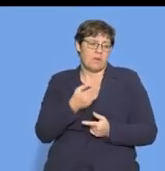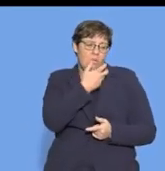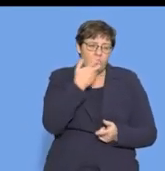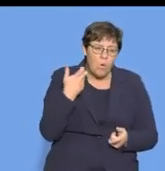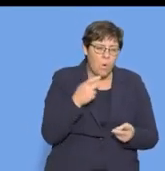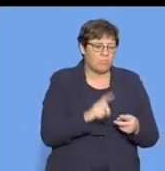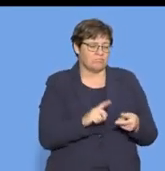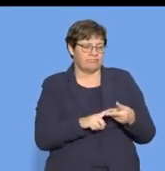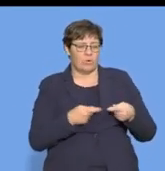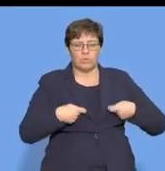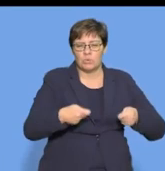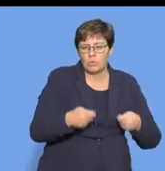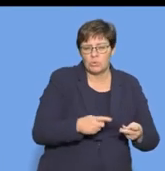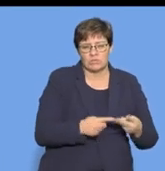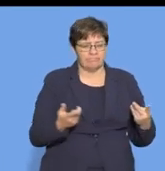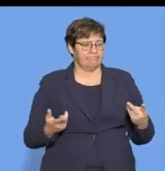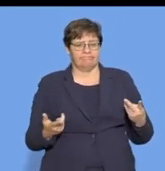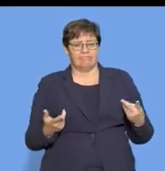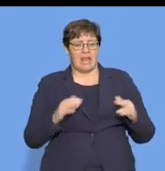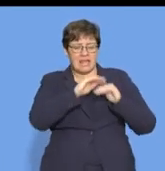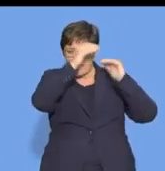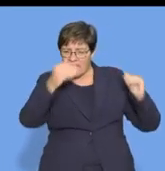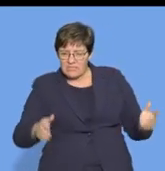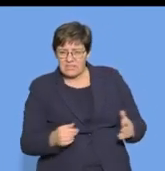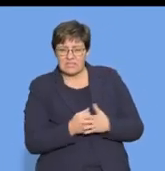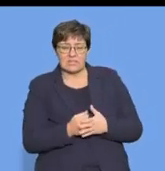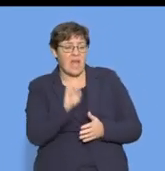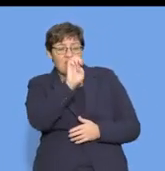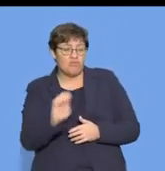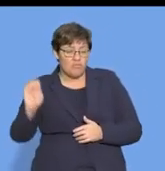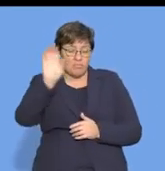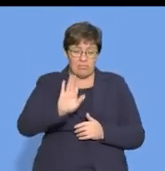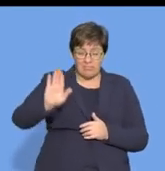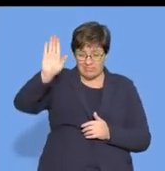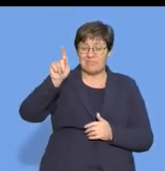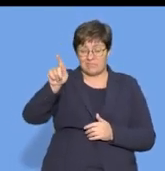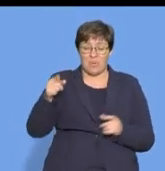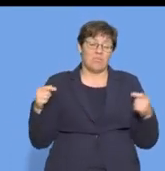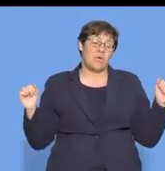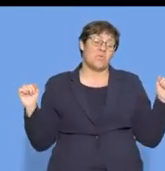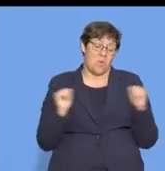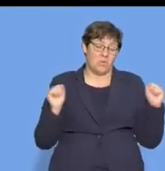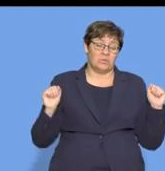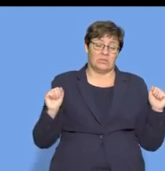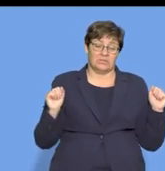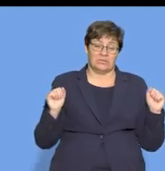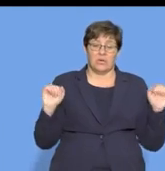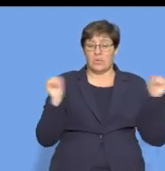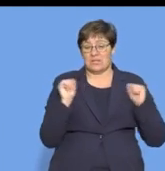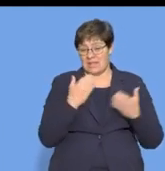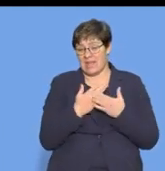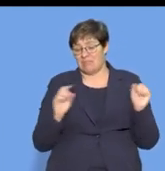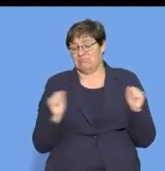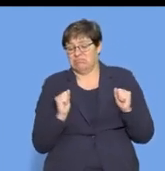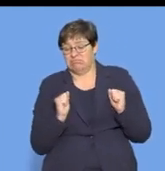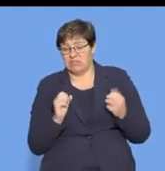it was cooking or warming up, or heating. They lived in caves. They lived in Europe, where it can get quite cold in